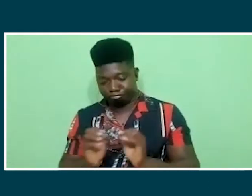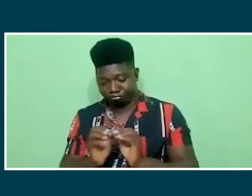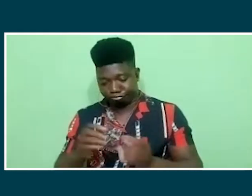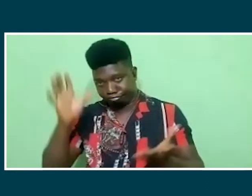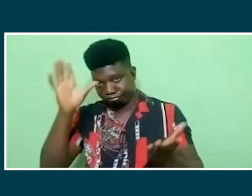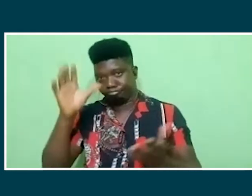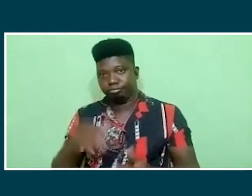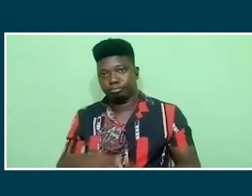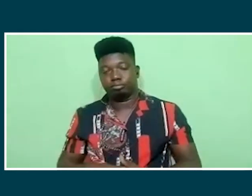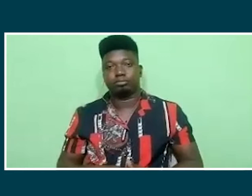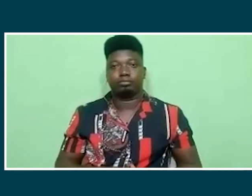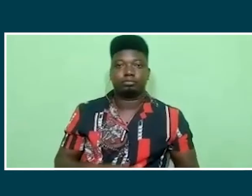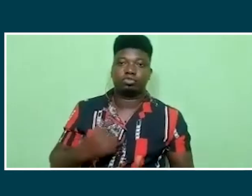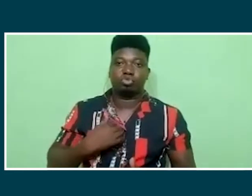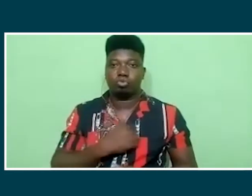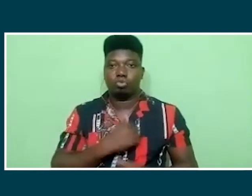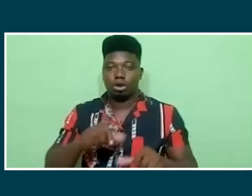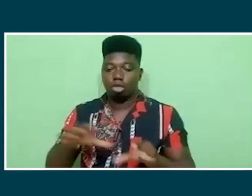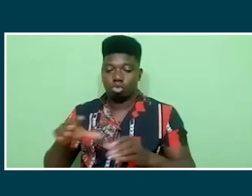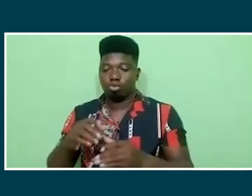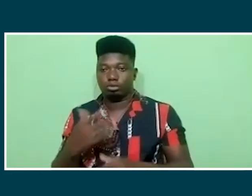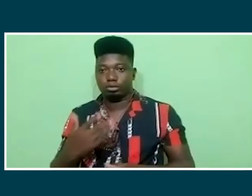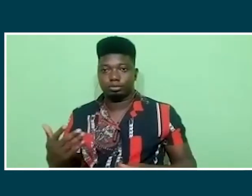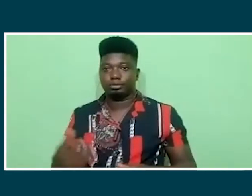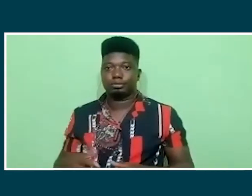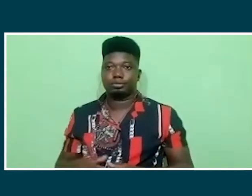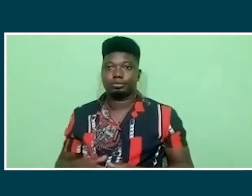commitment, we can do things radically better than we ever have before.